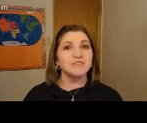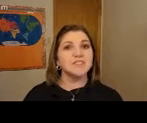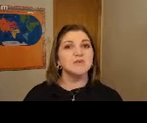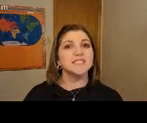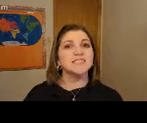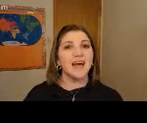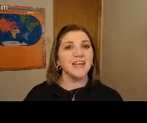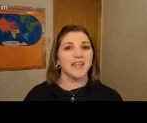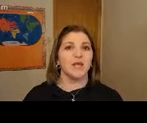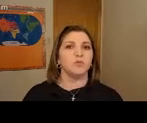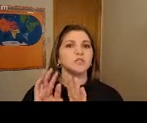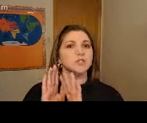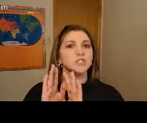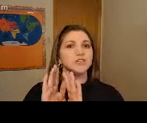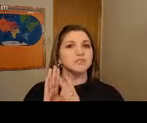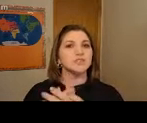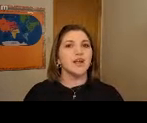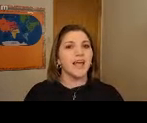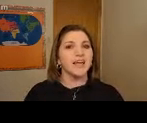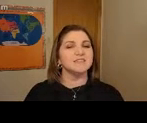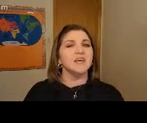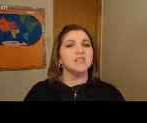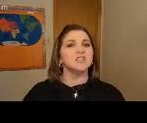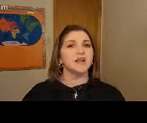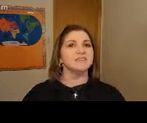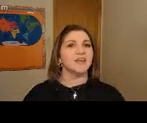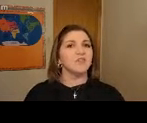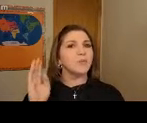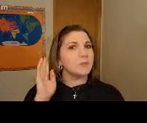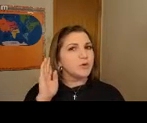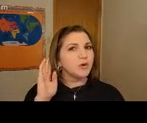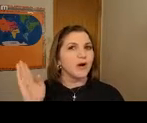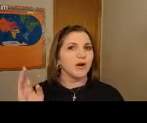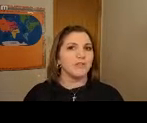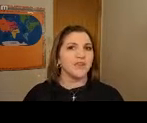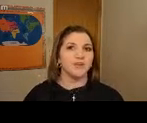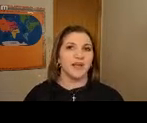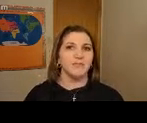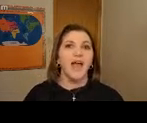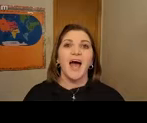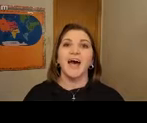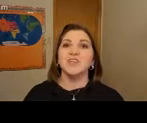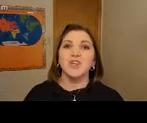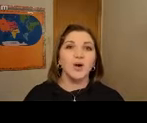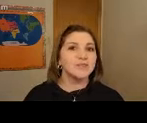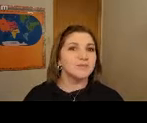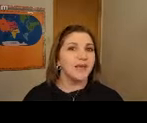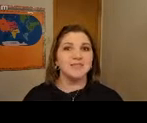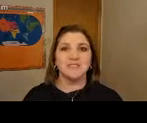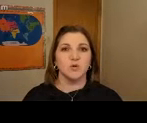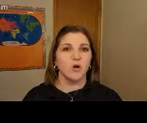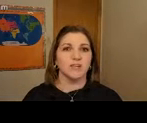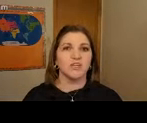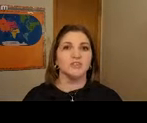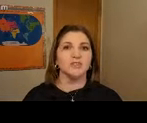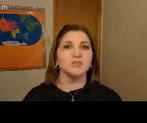them is using sign language, which she uses her hands to translate for people who are hard of hearing. I know it's